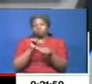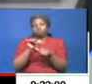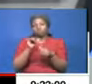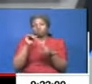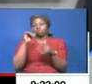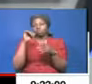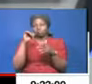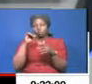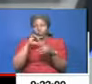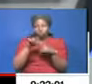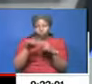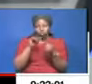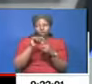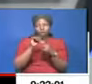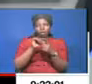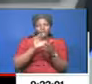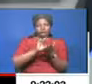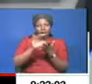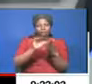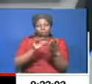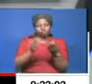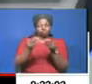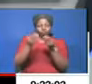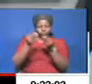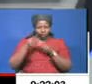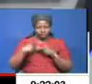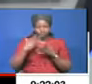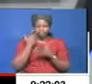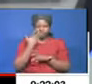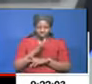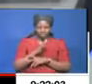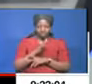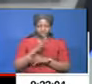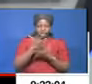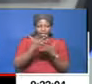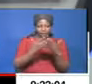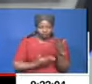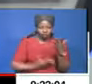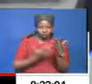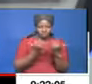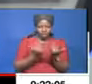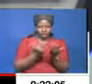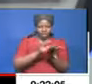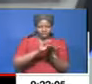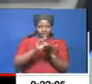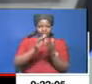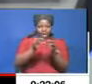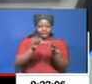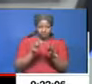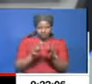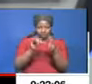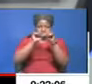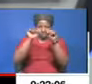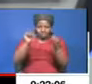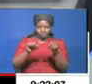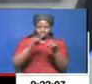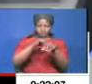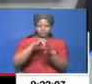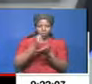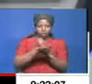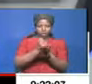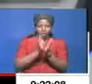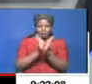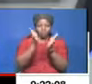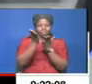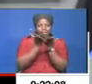for the transaction are received. The transaction form of the current cash accounting system when auditing public service